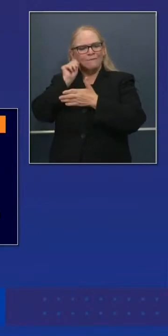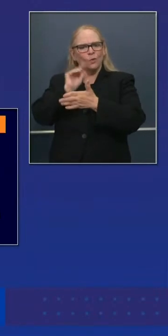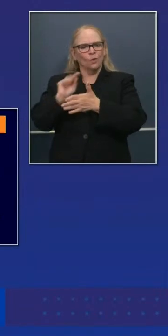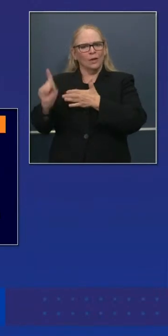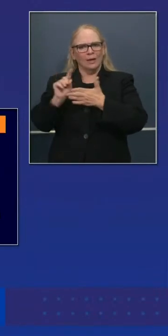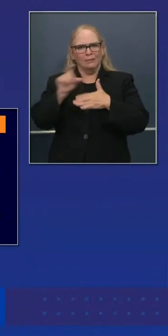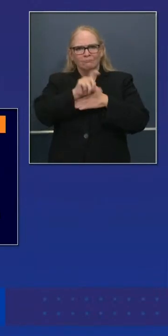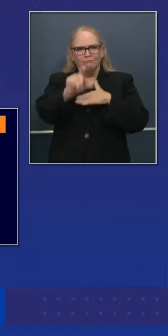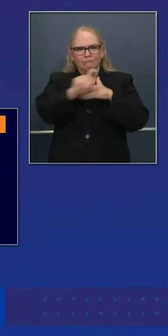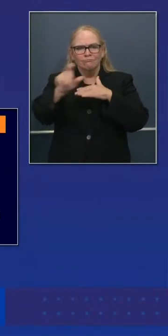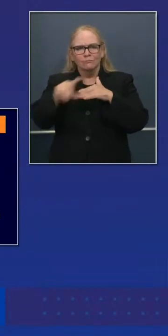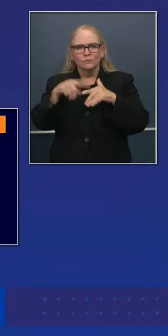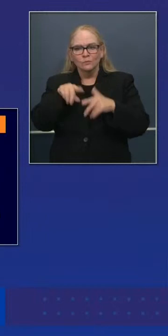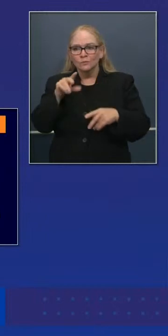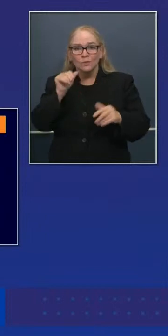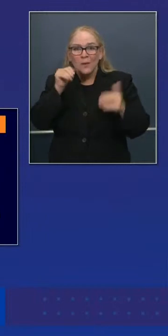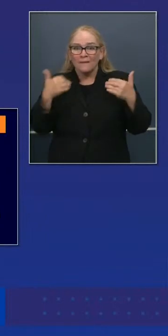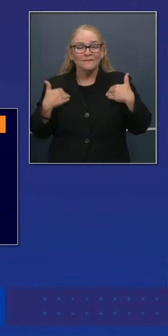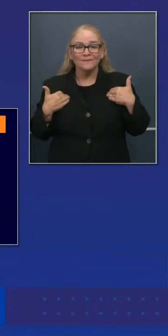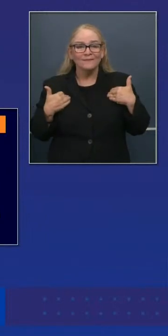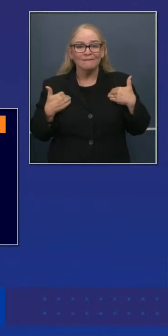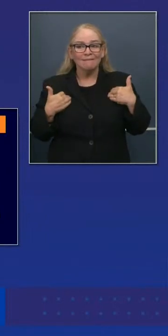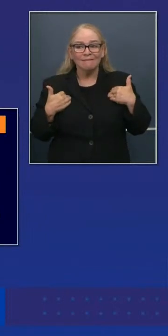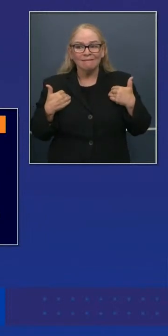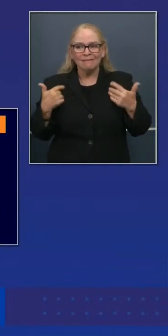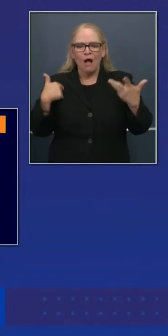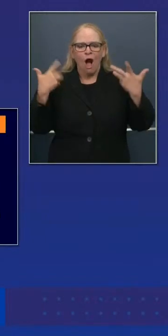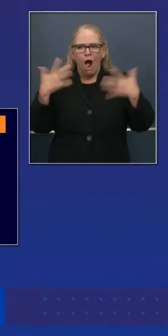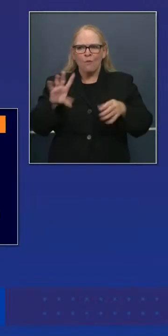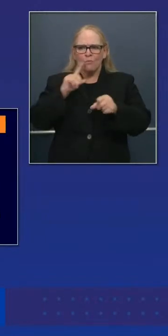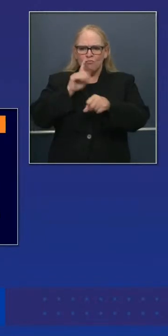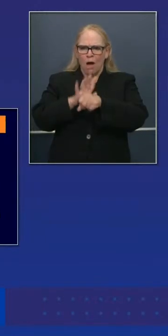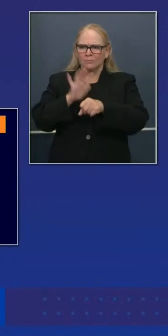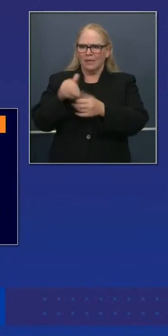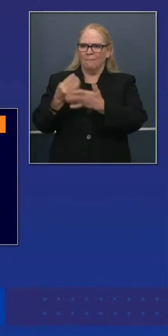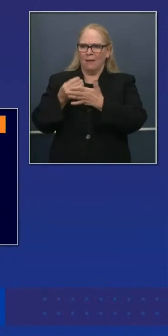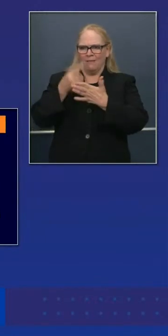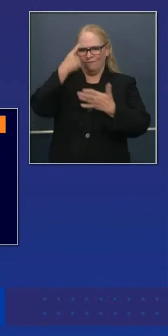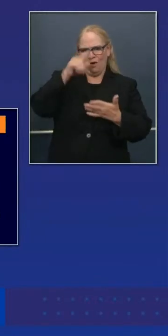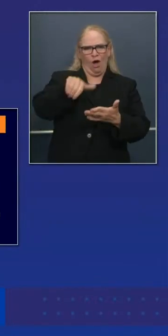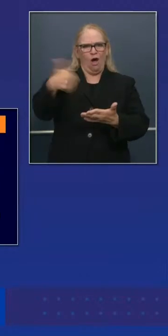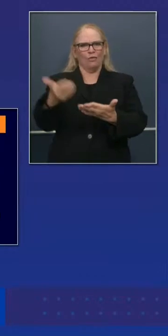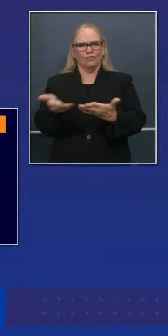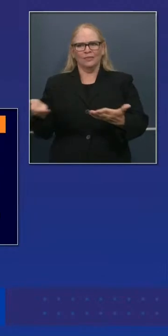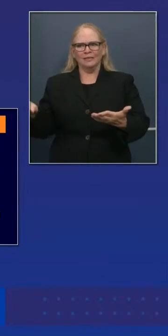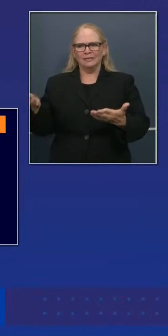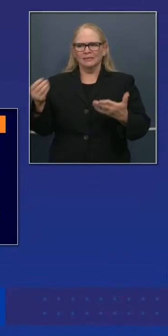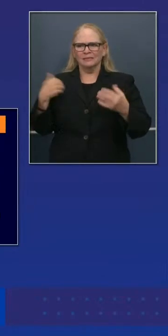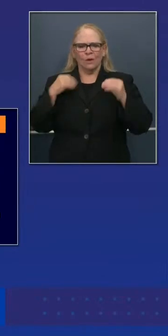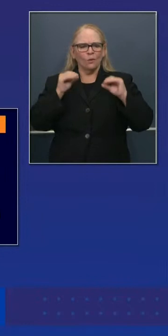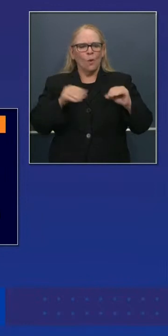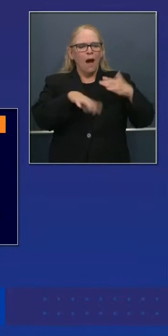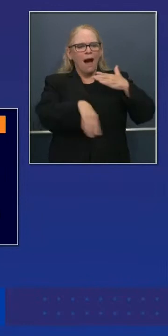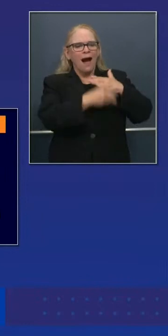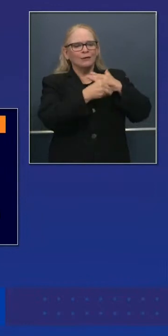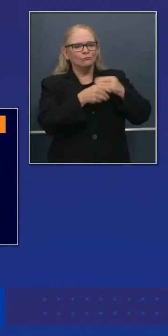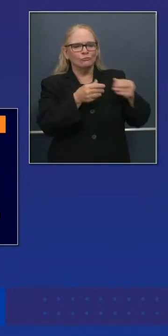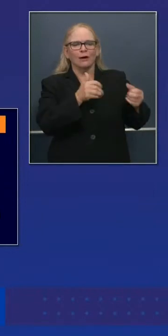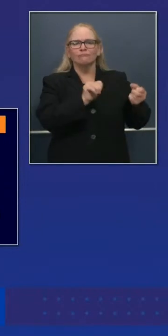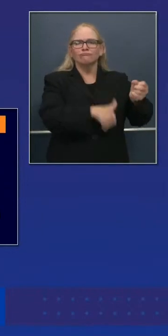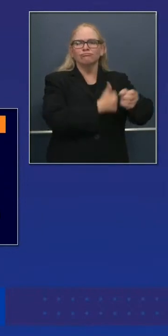we haven't already obliged. There is no money sitting in the piggy bank of the previous CARES Act to